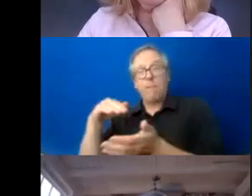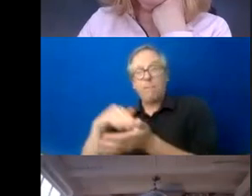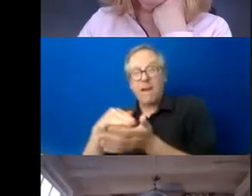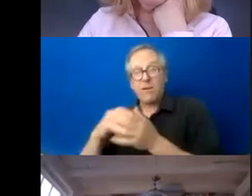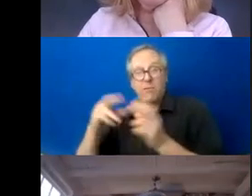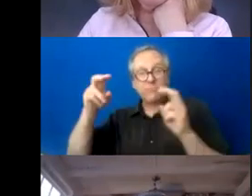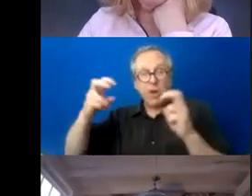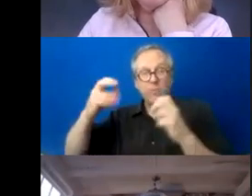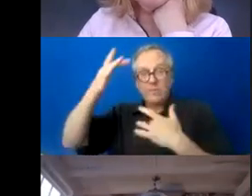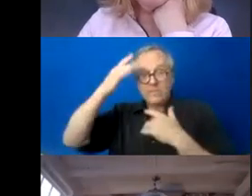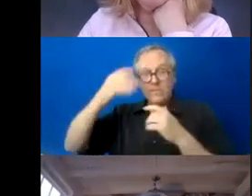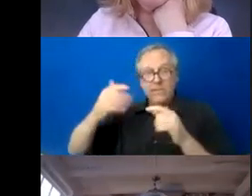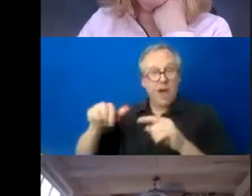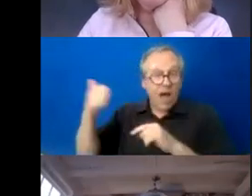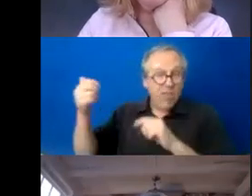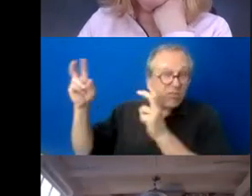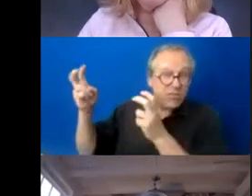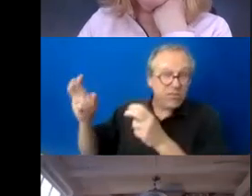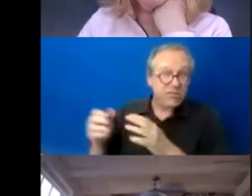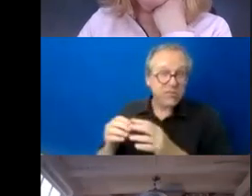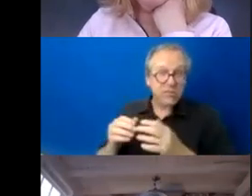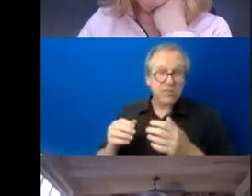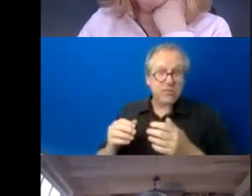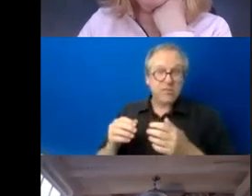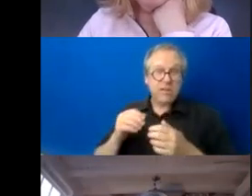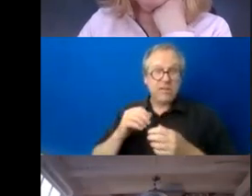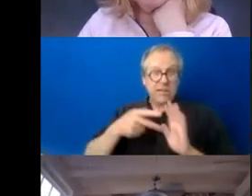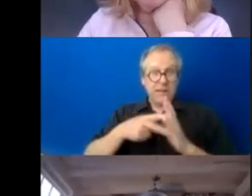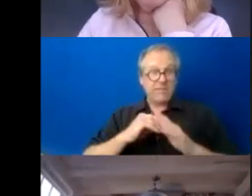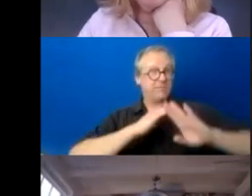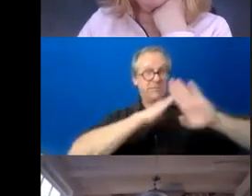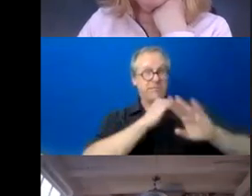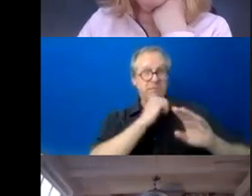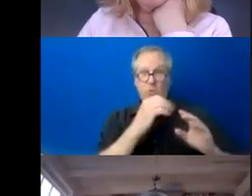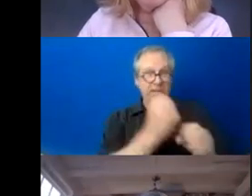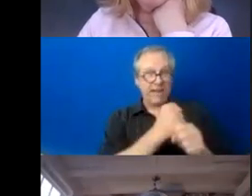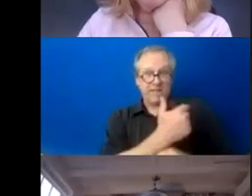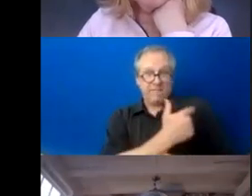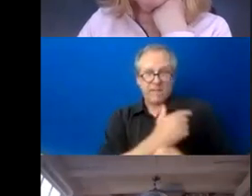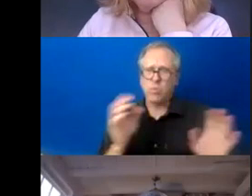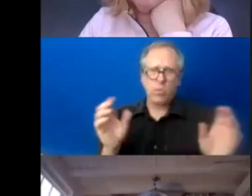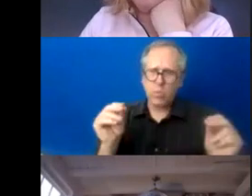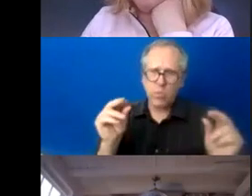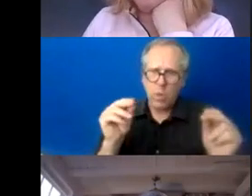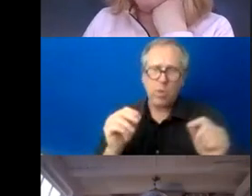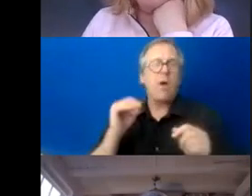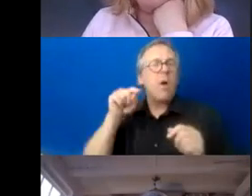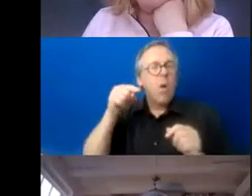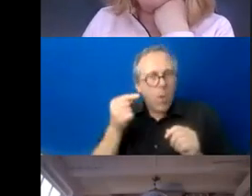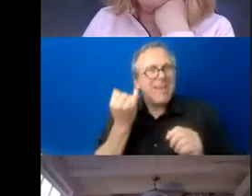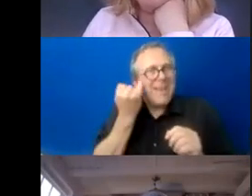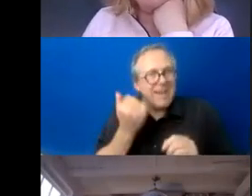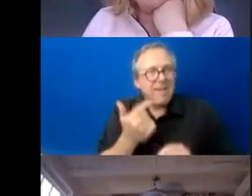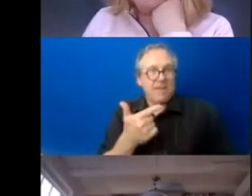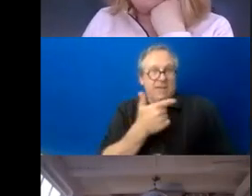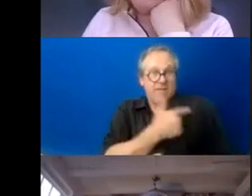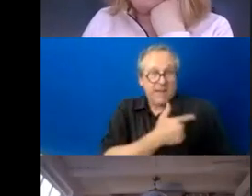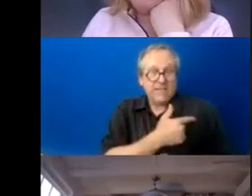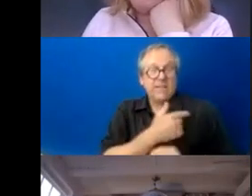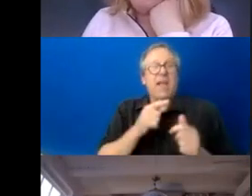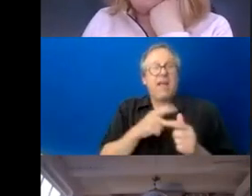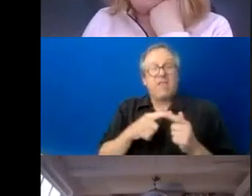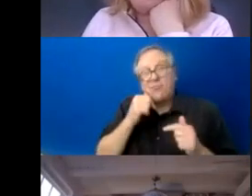conditions, there are no indications that would say that that you should not get the COVID vaccine. Everything is saying, yes, please get the COVID